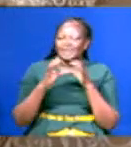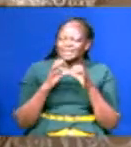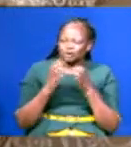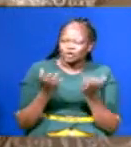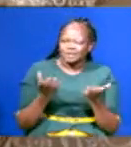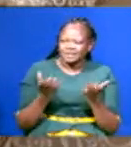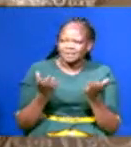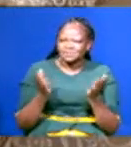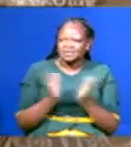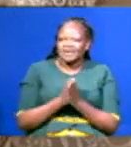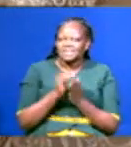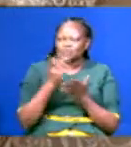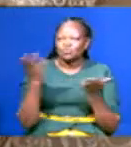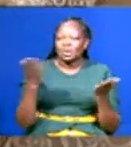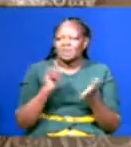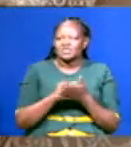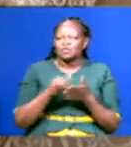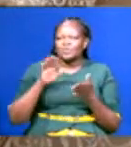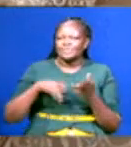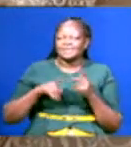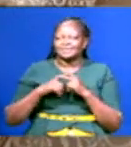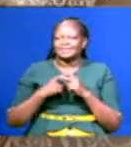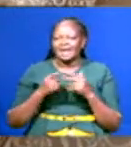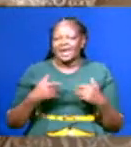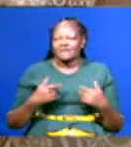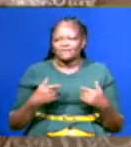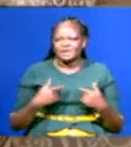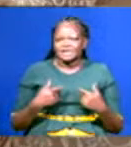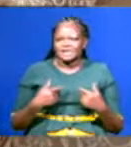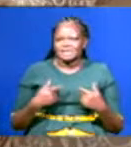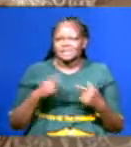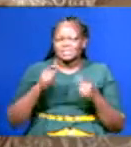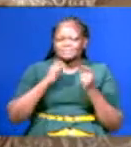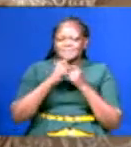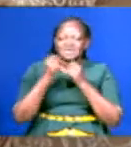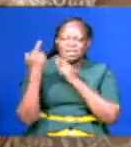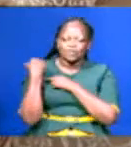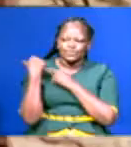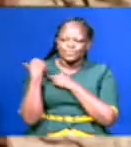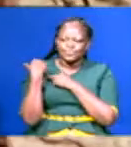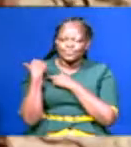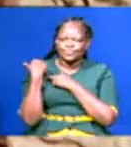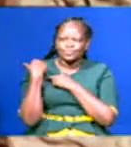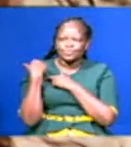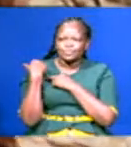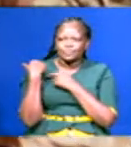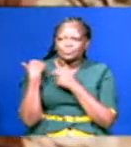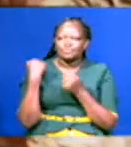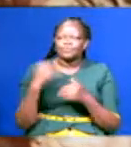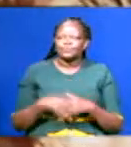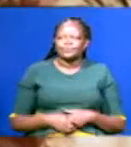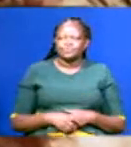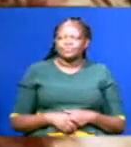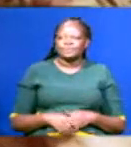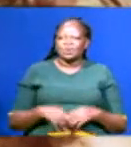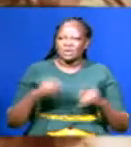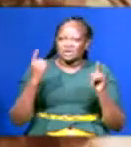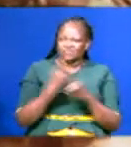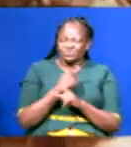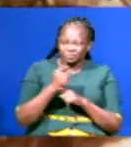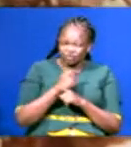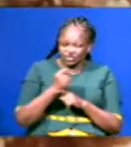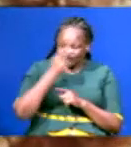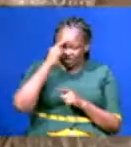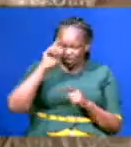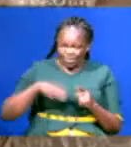And this is where now the women now started having, you know, specific roles that they could play. How different was the training for the